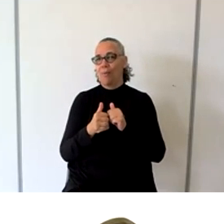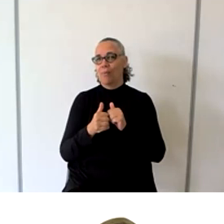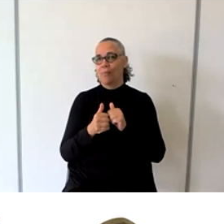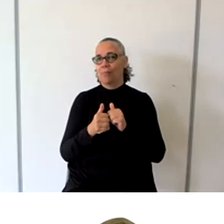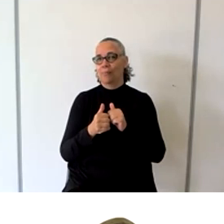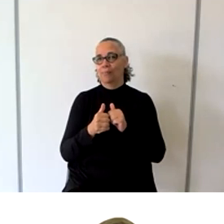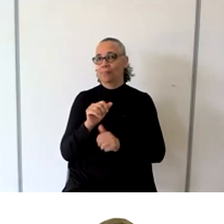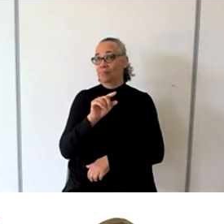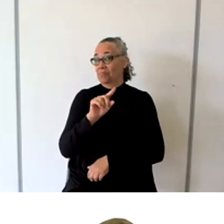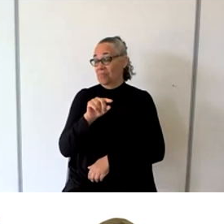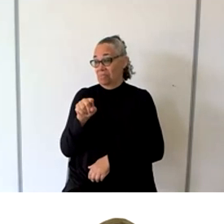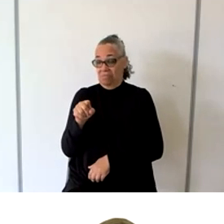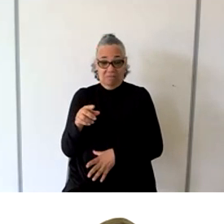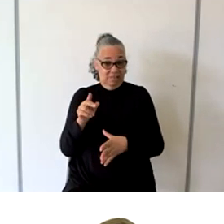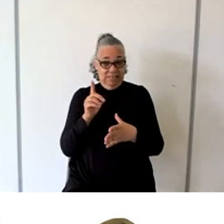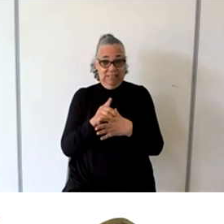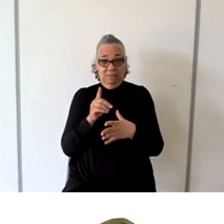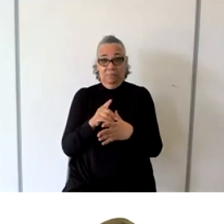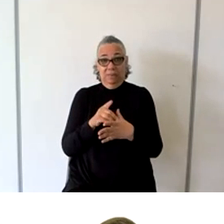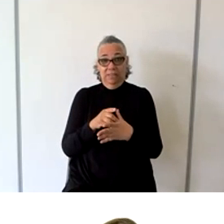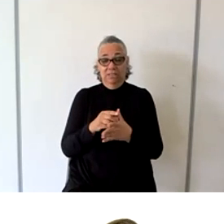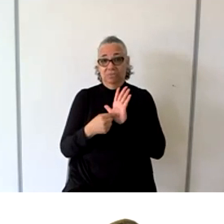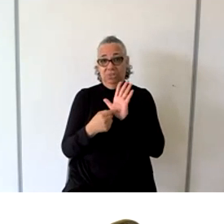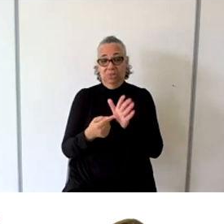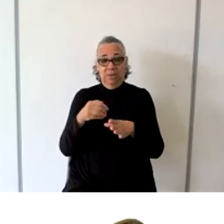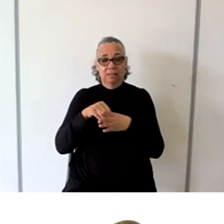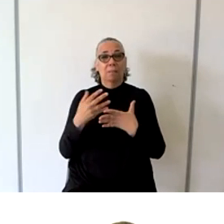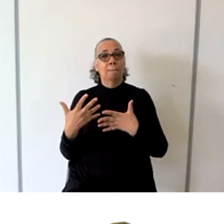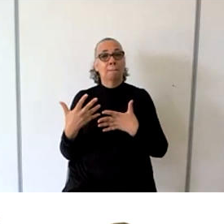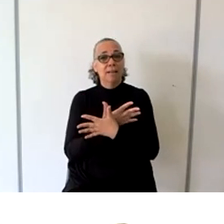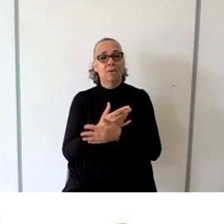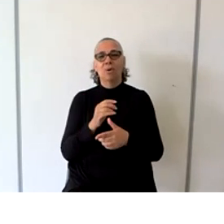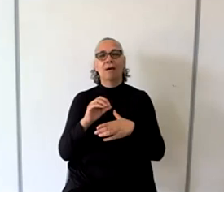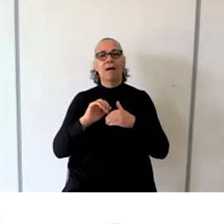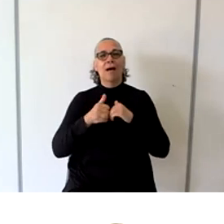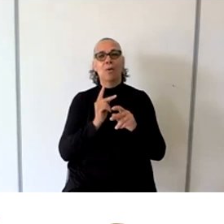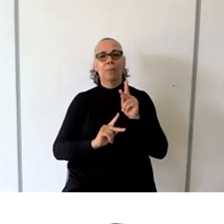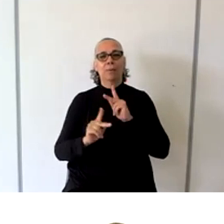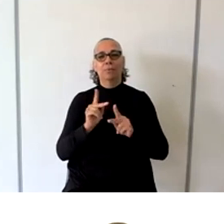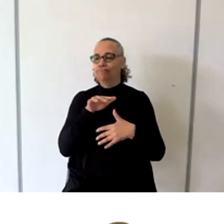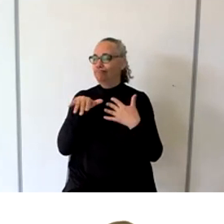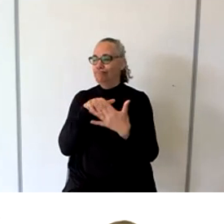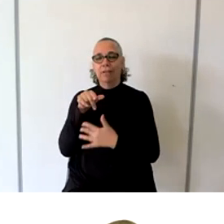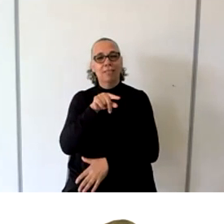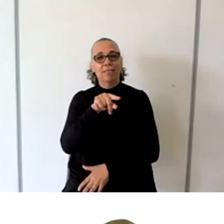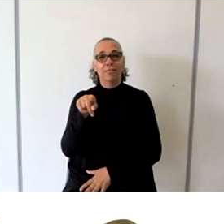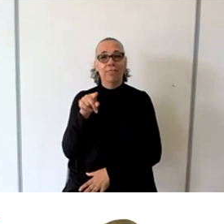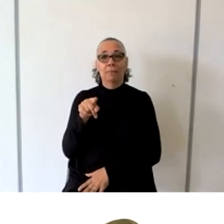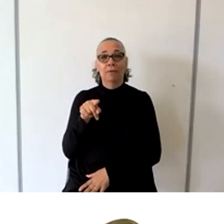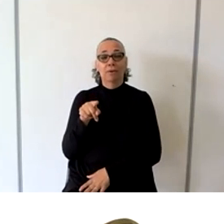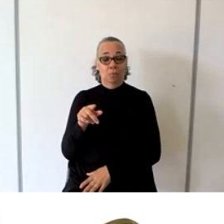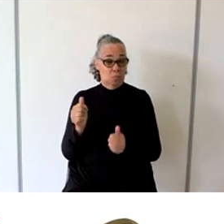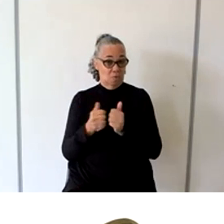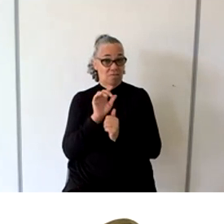their form of disability is portrayed in the media, or how people are interacting with them based on their form of